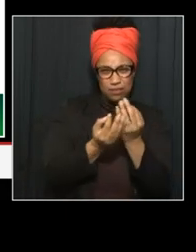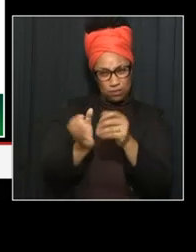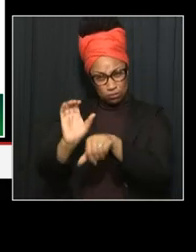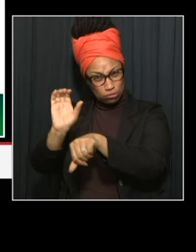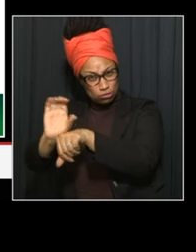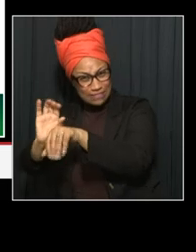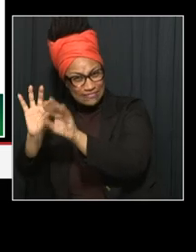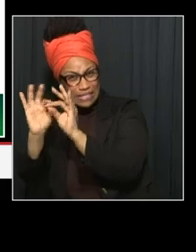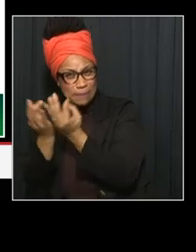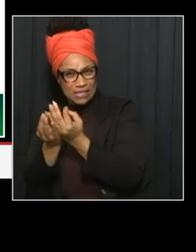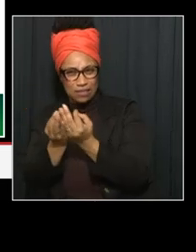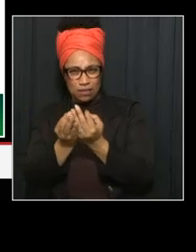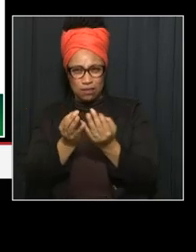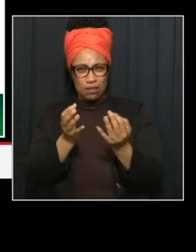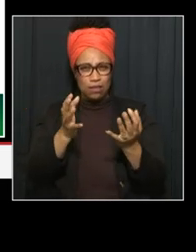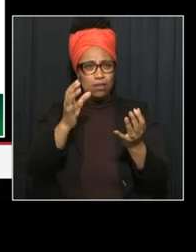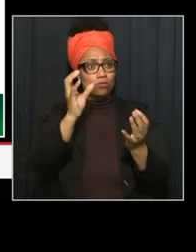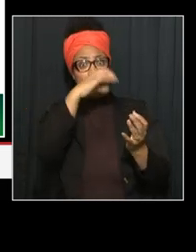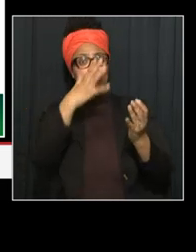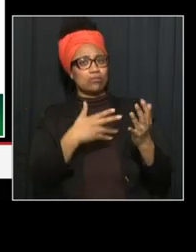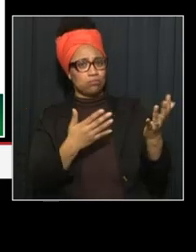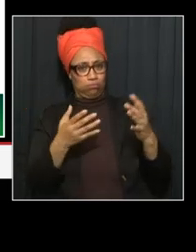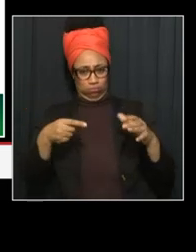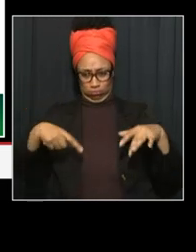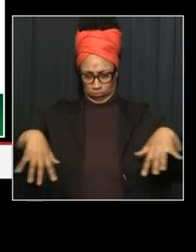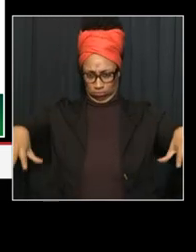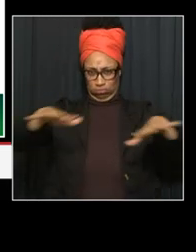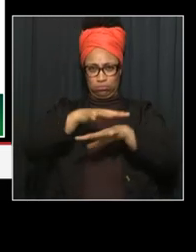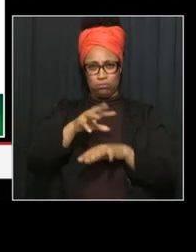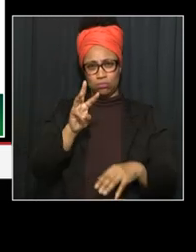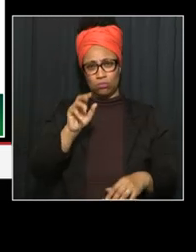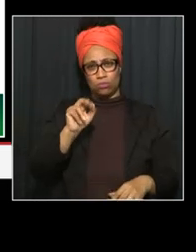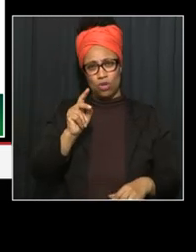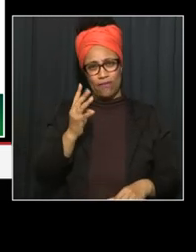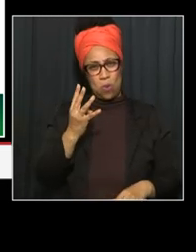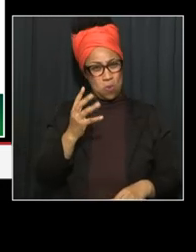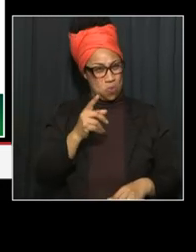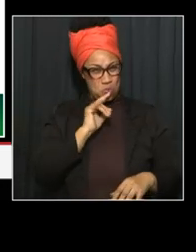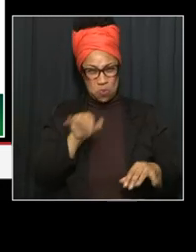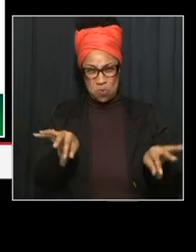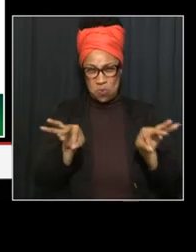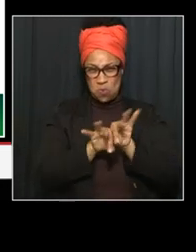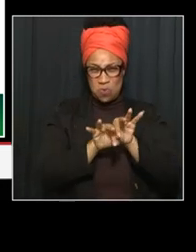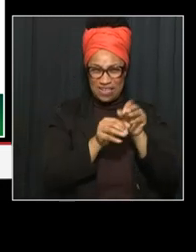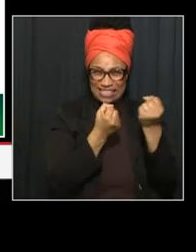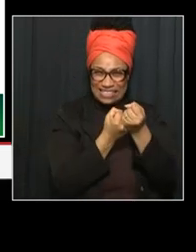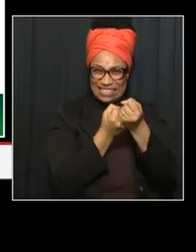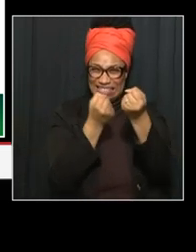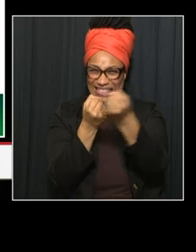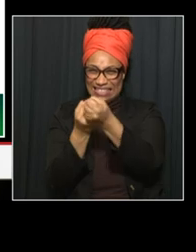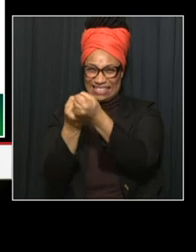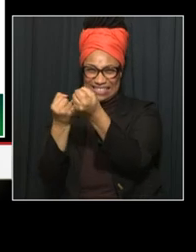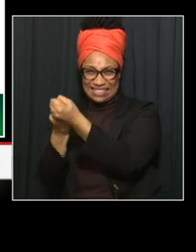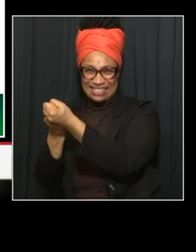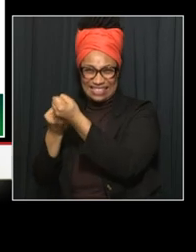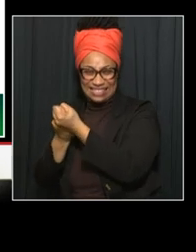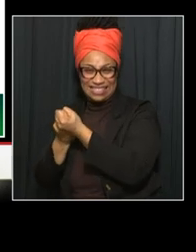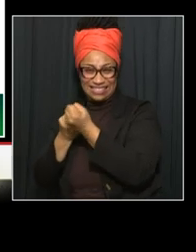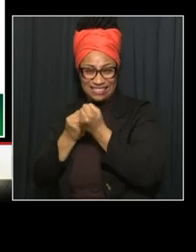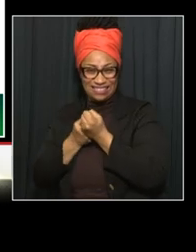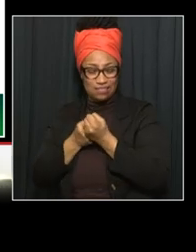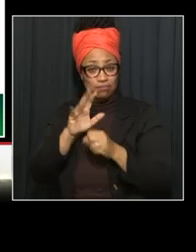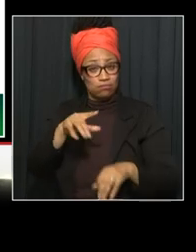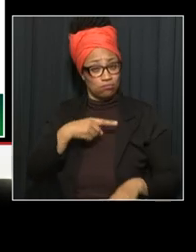when you're in the grocery store, people you meet when you ride in the bus. And we appreciate that feedback because it